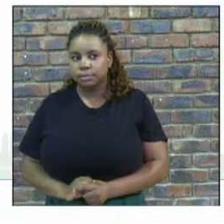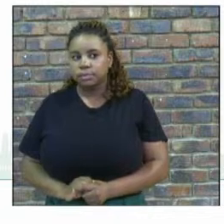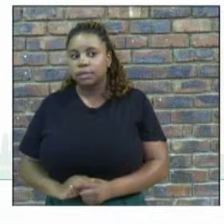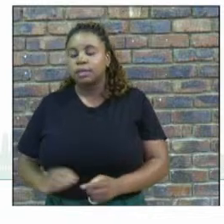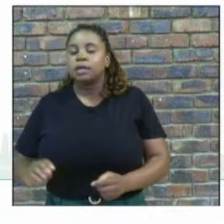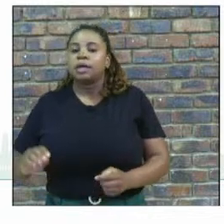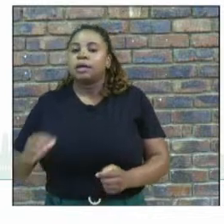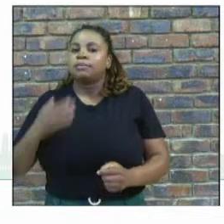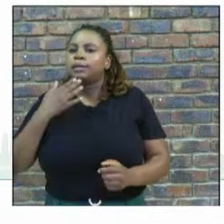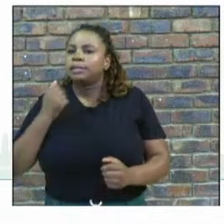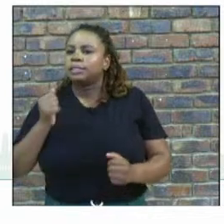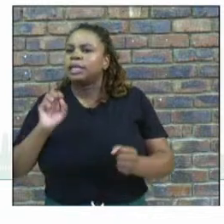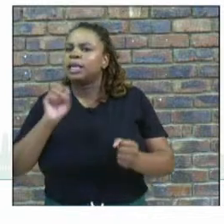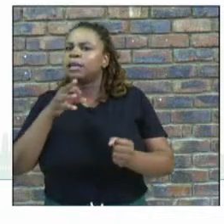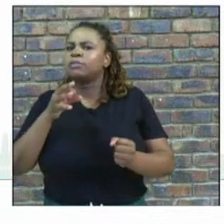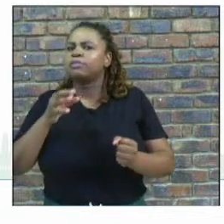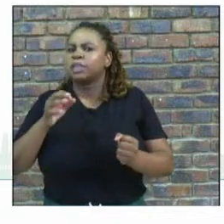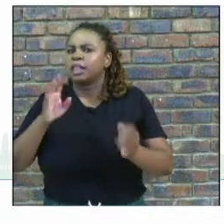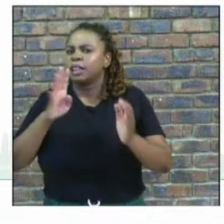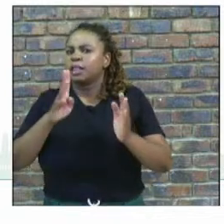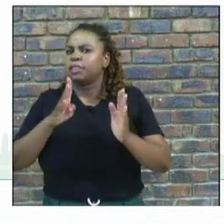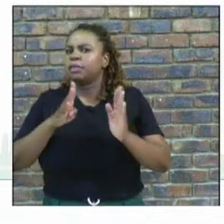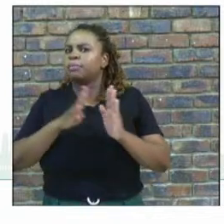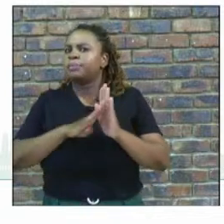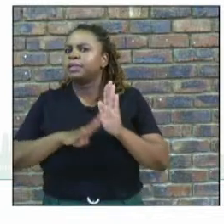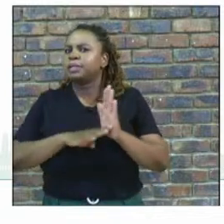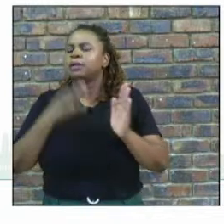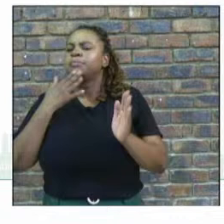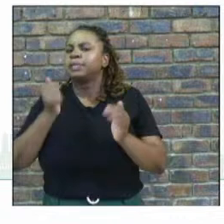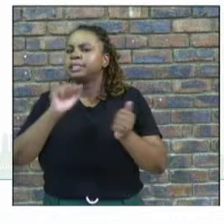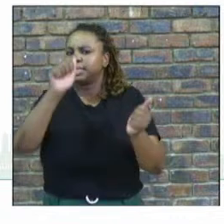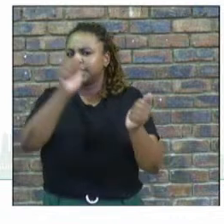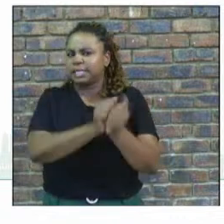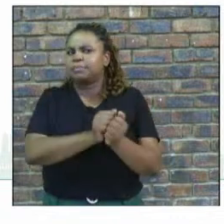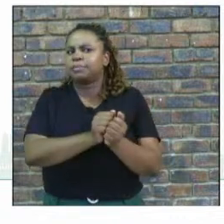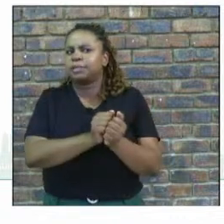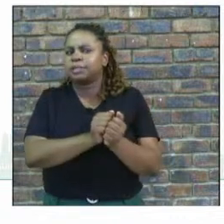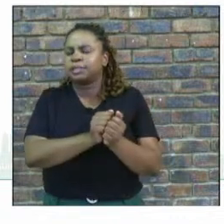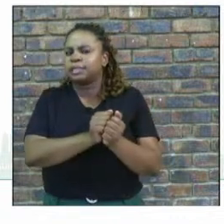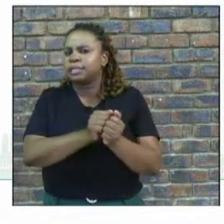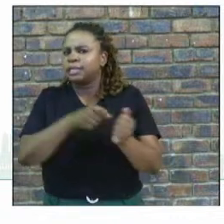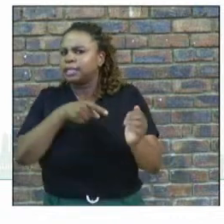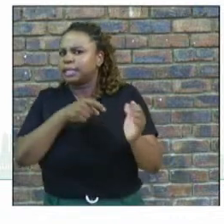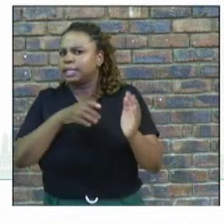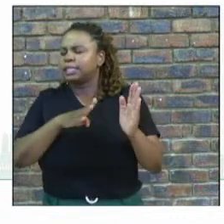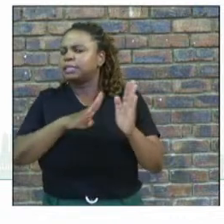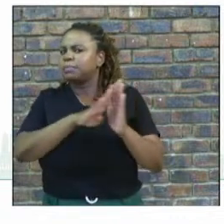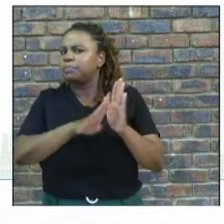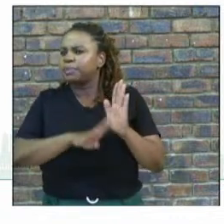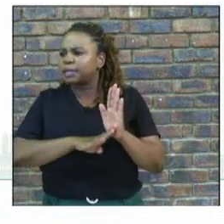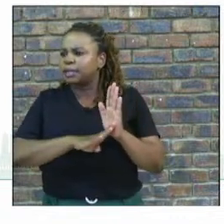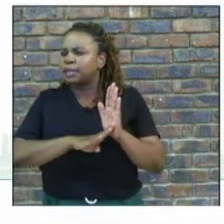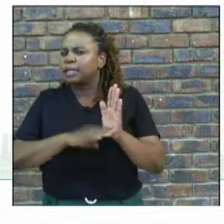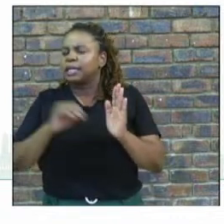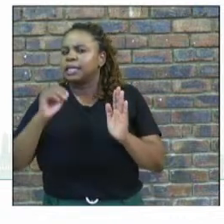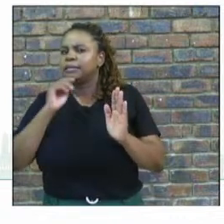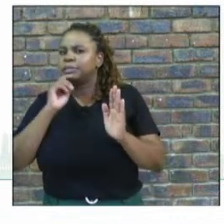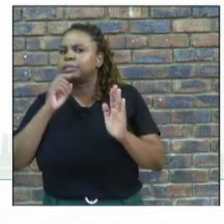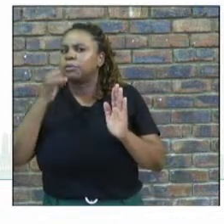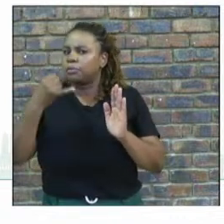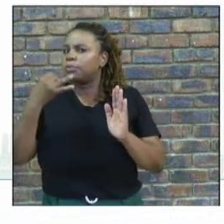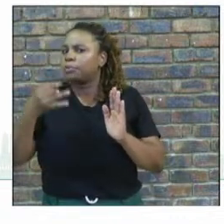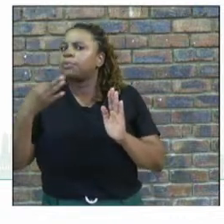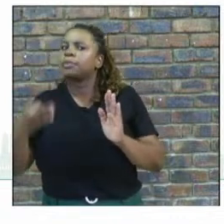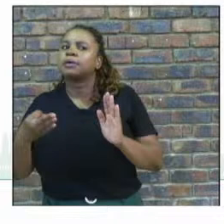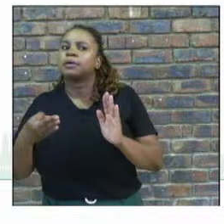the bill, just 1 second. This bill, evaluates a 1, 2, 3,